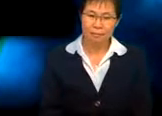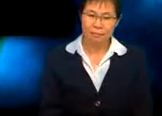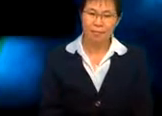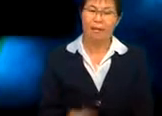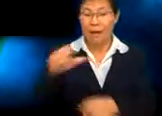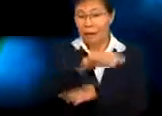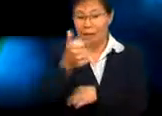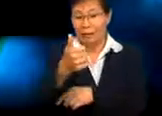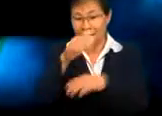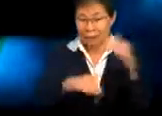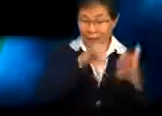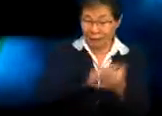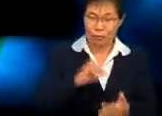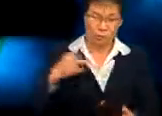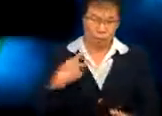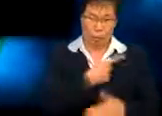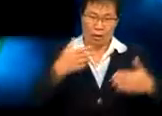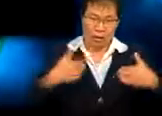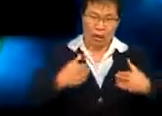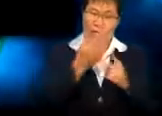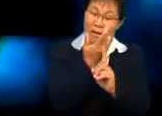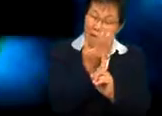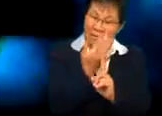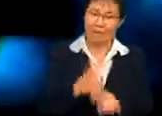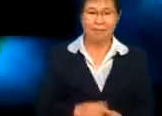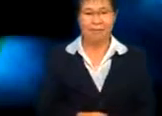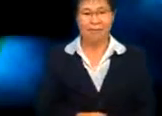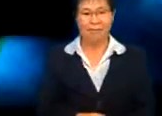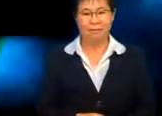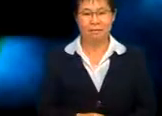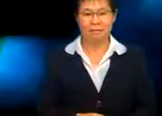Other than that, we have candles,